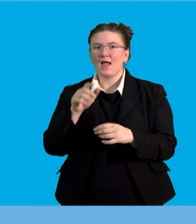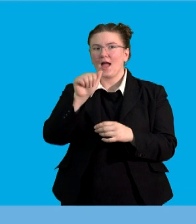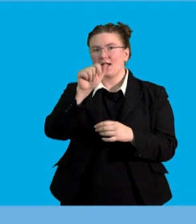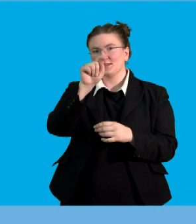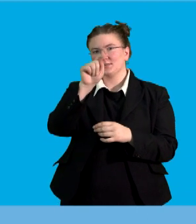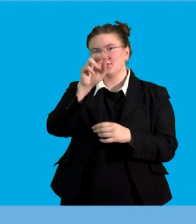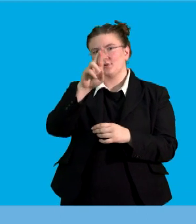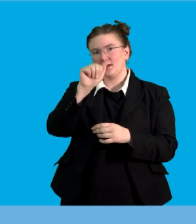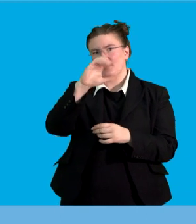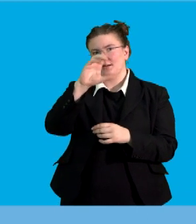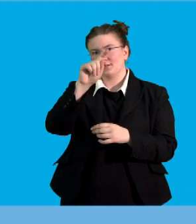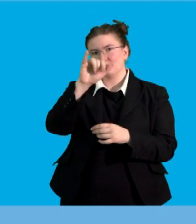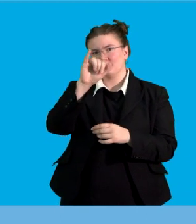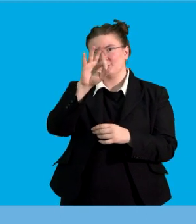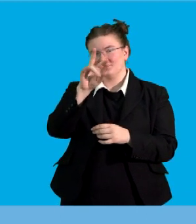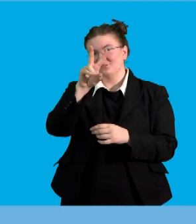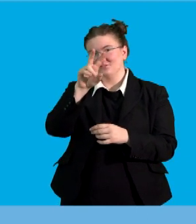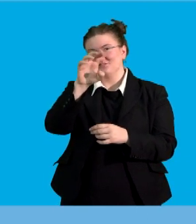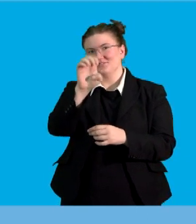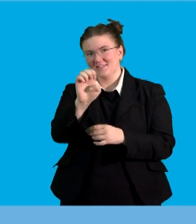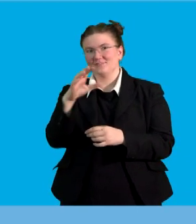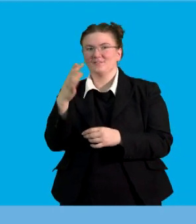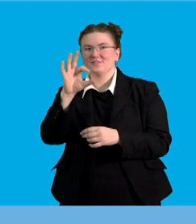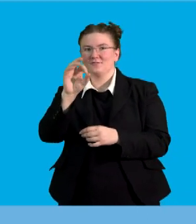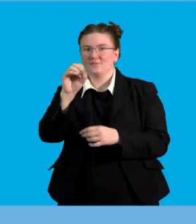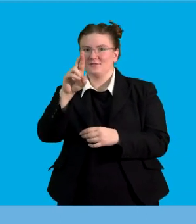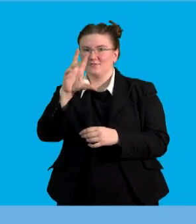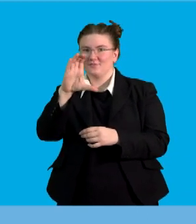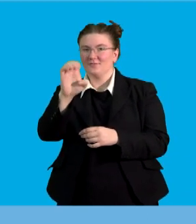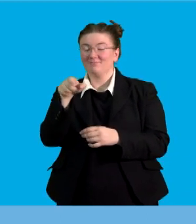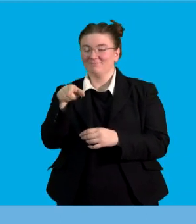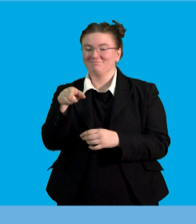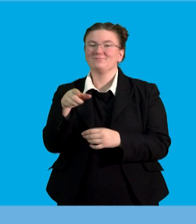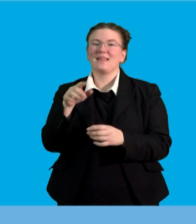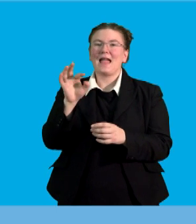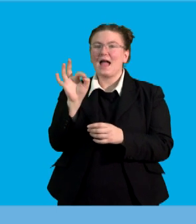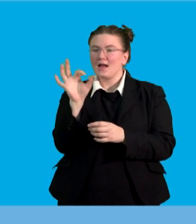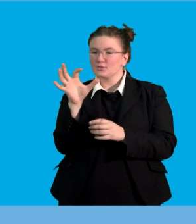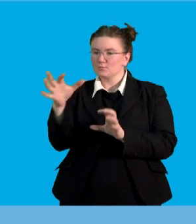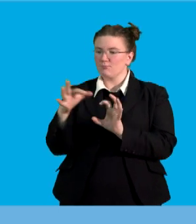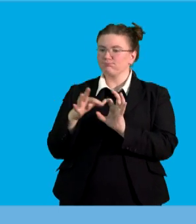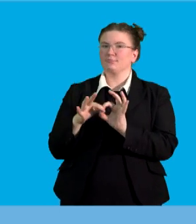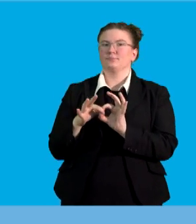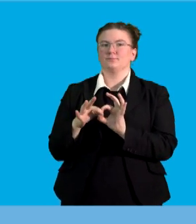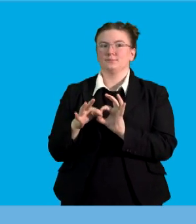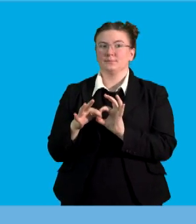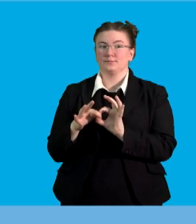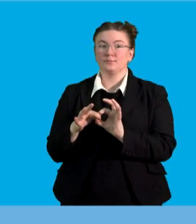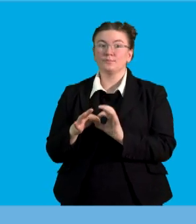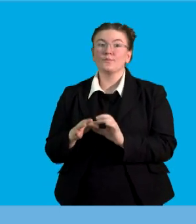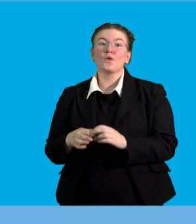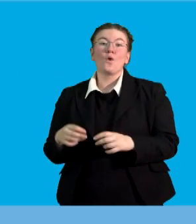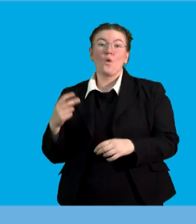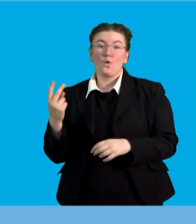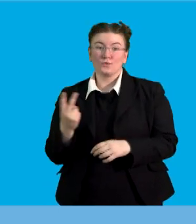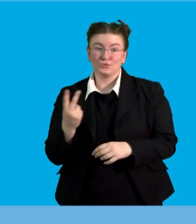an attractive force. So those are attractive forces that are holding the atoms together. In addition, a compound is a